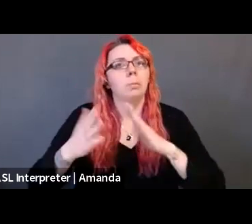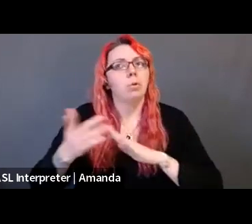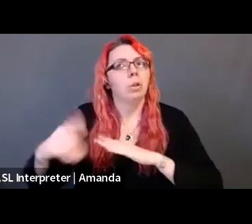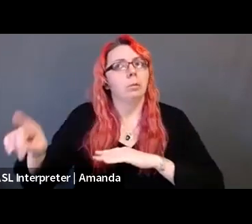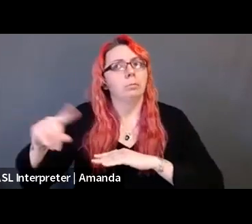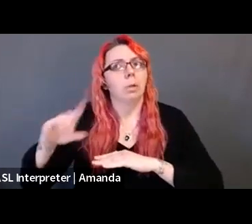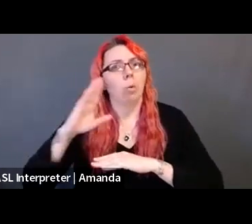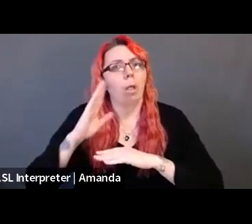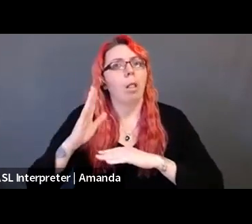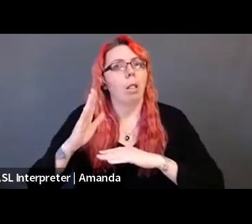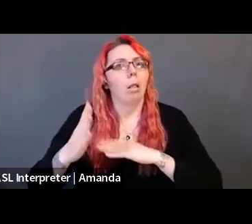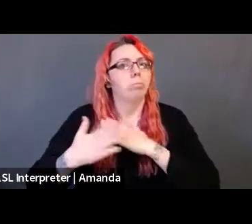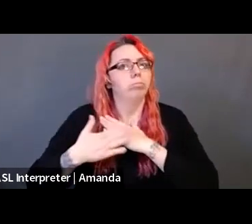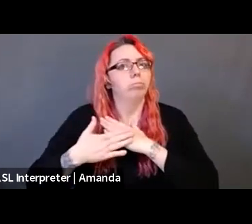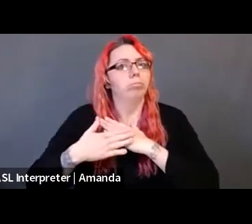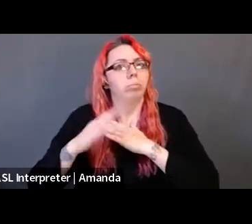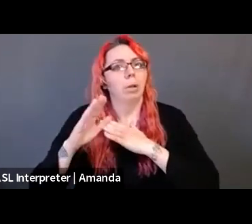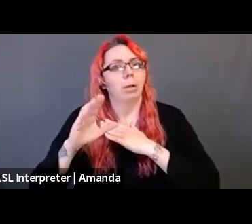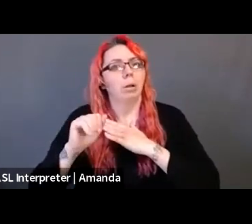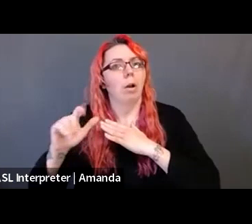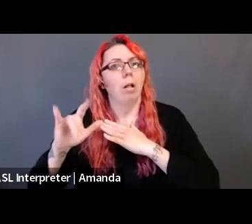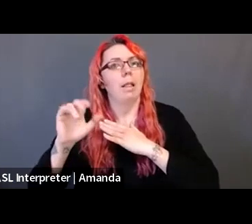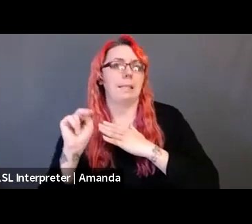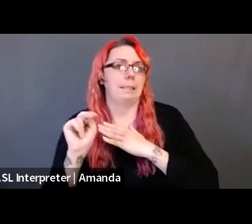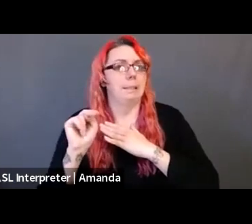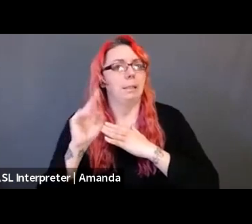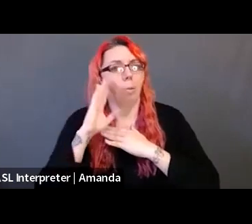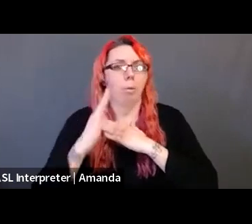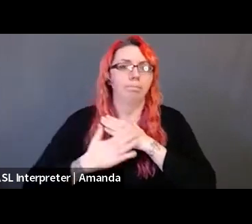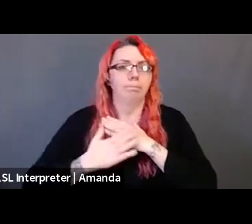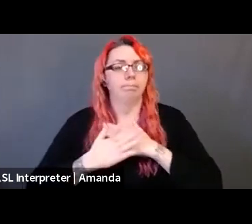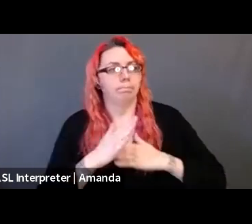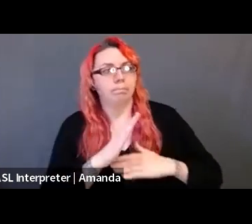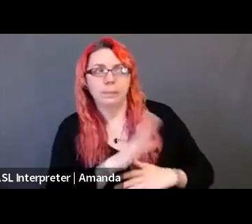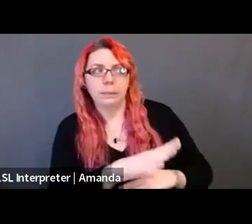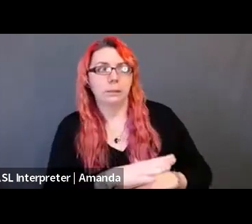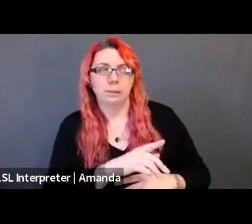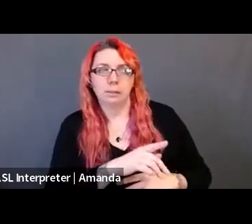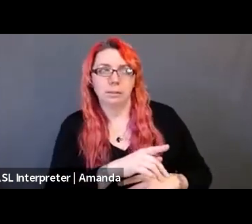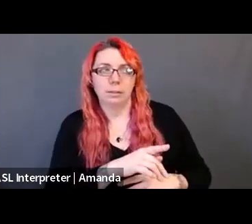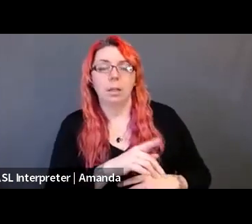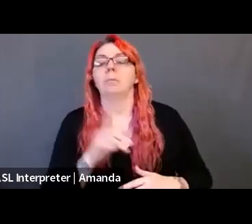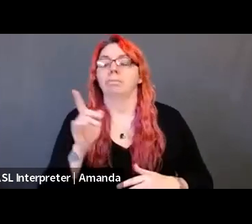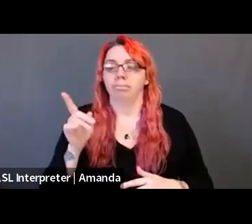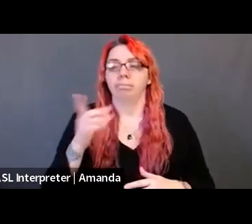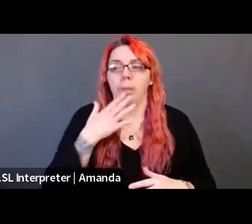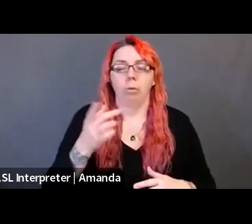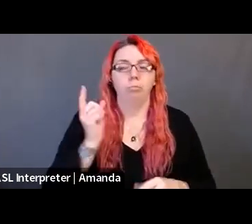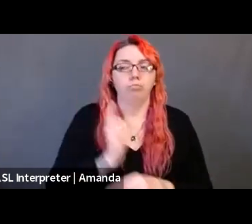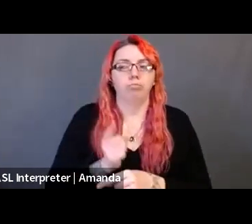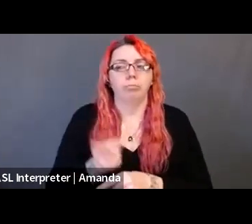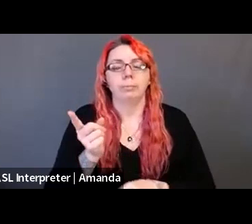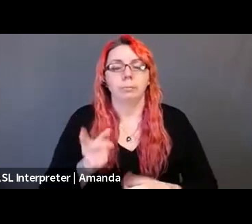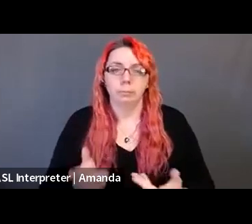in works very principally. The other thing to say about calling in that's really important as well is that, you know, there is a number